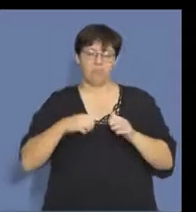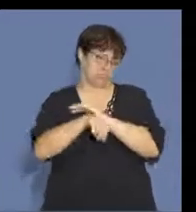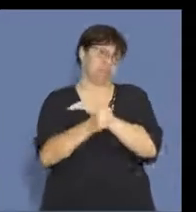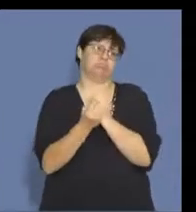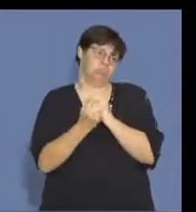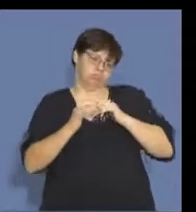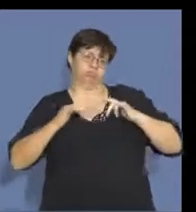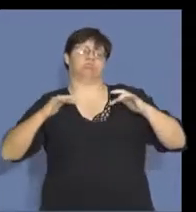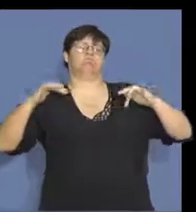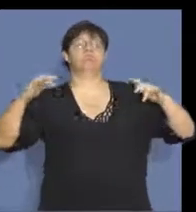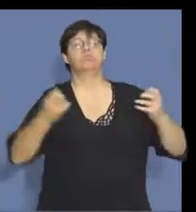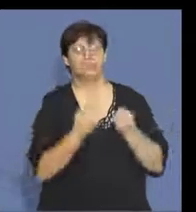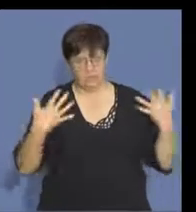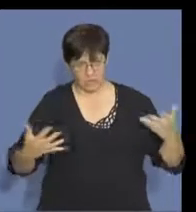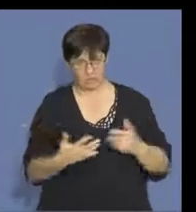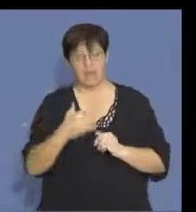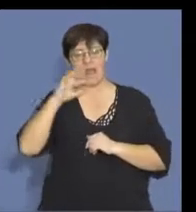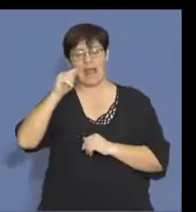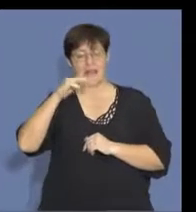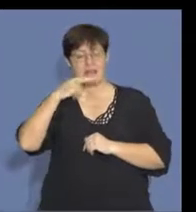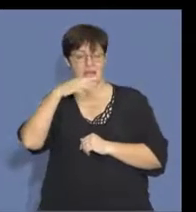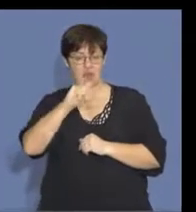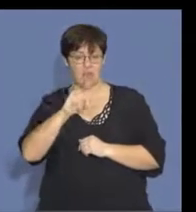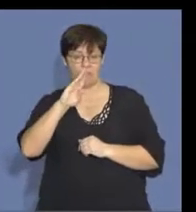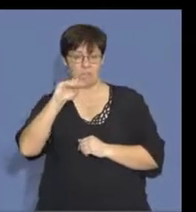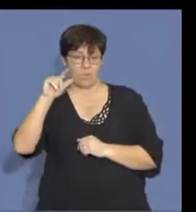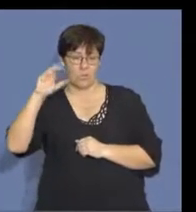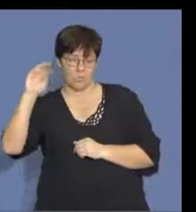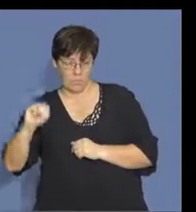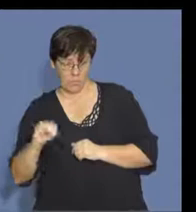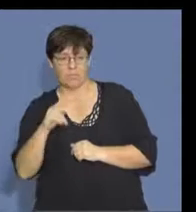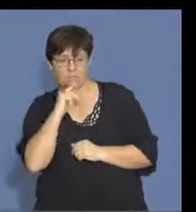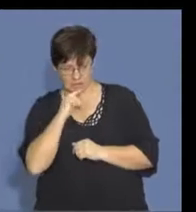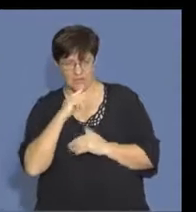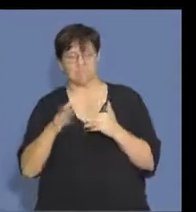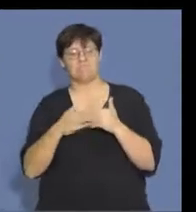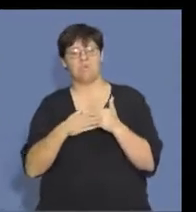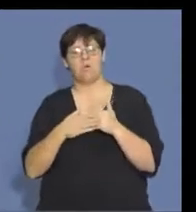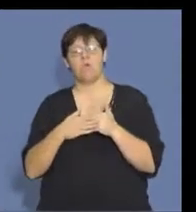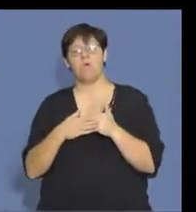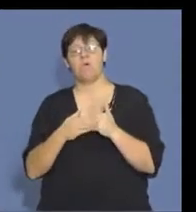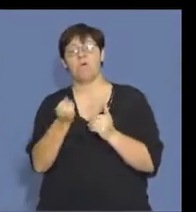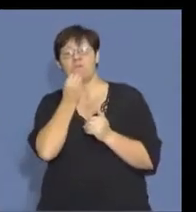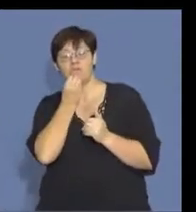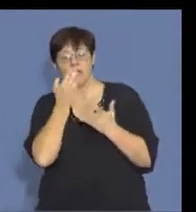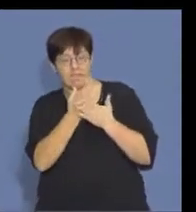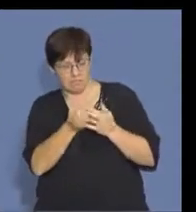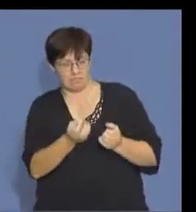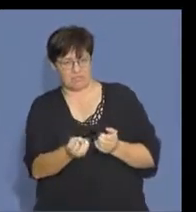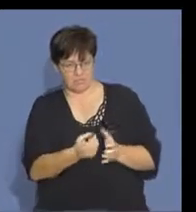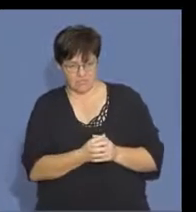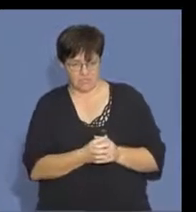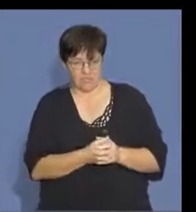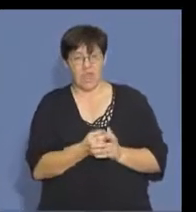population, which we refer to as algal blooms, which in turn results in an increased availability of nutrients. As the